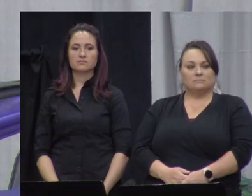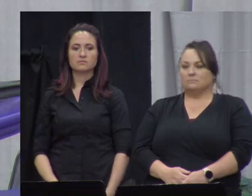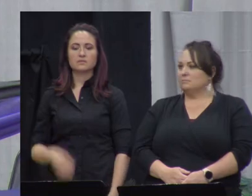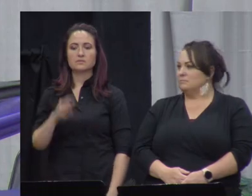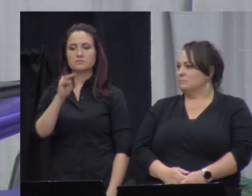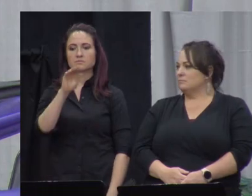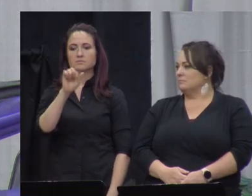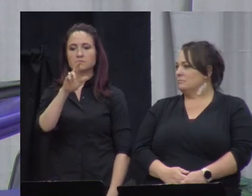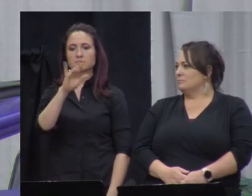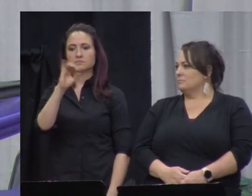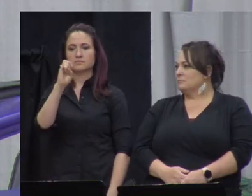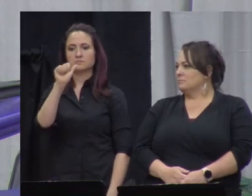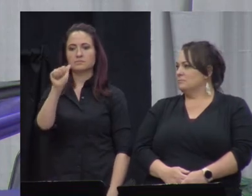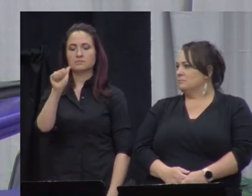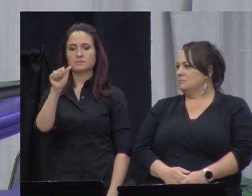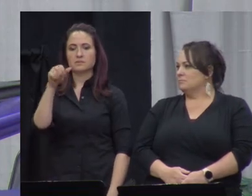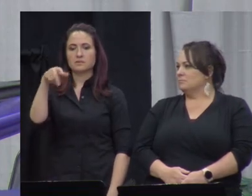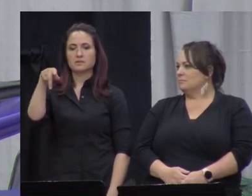Marissa Phelps.